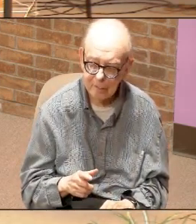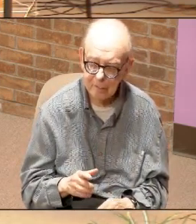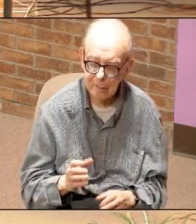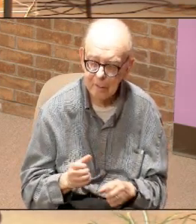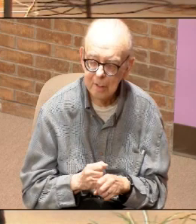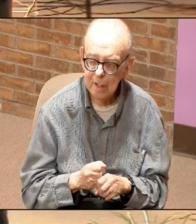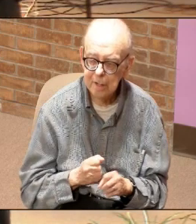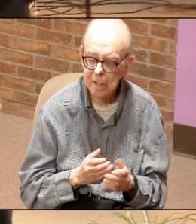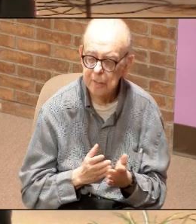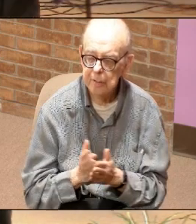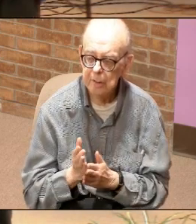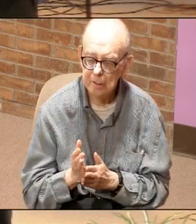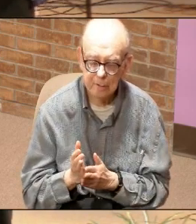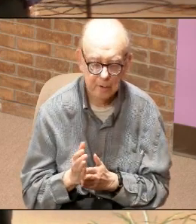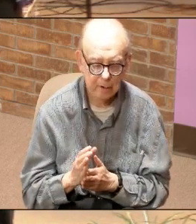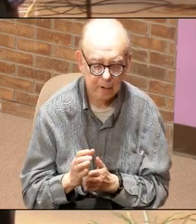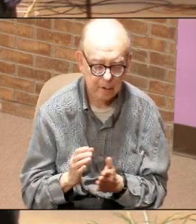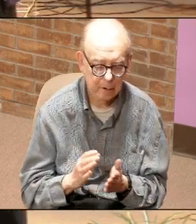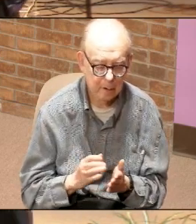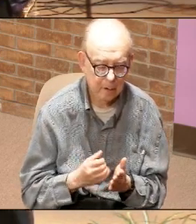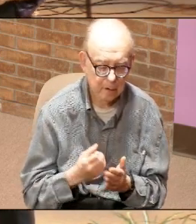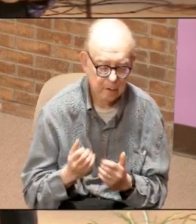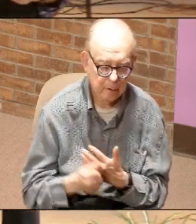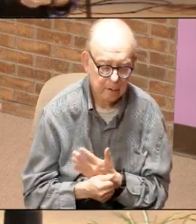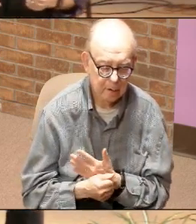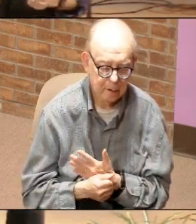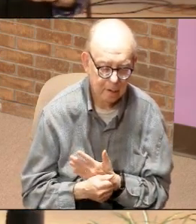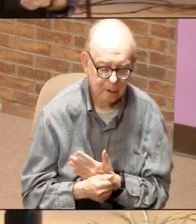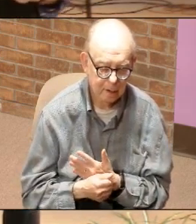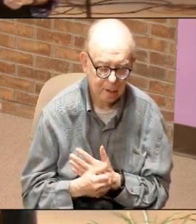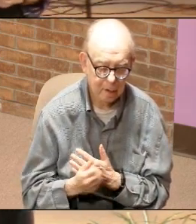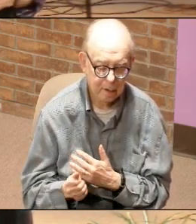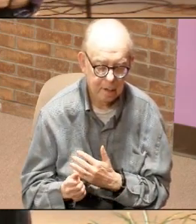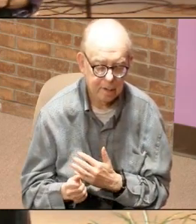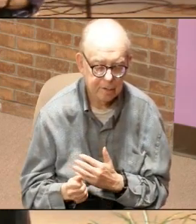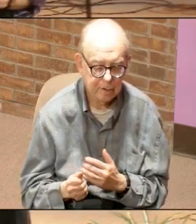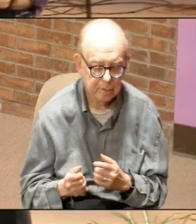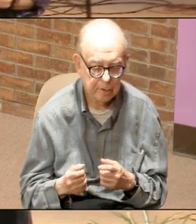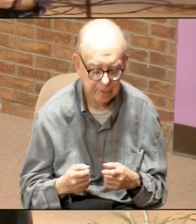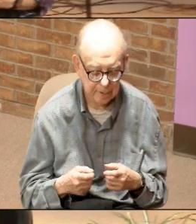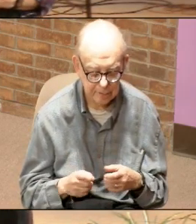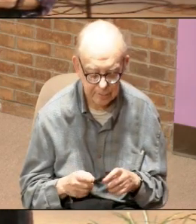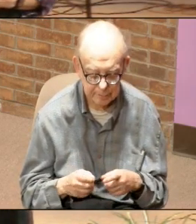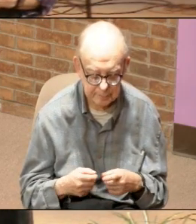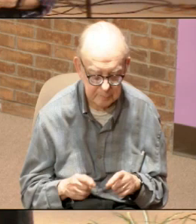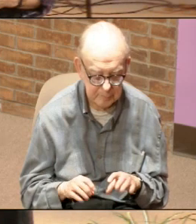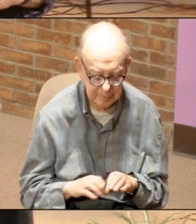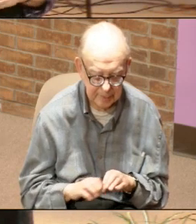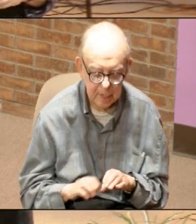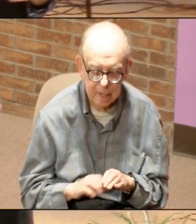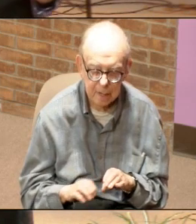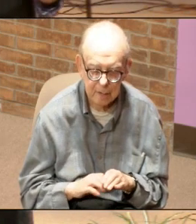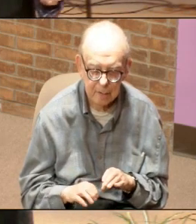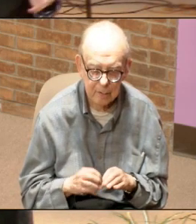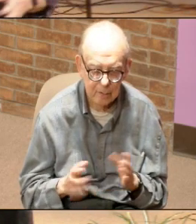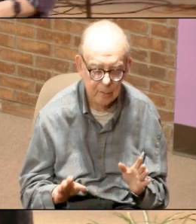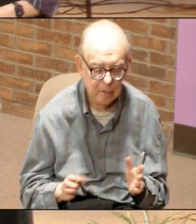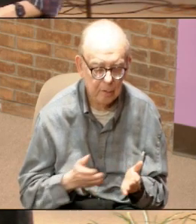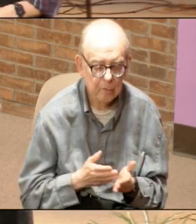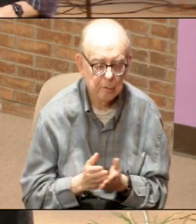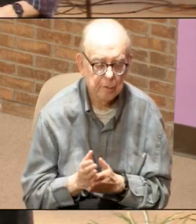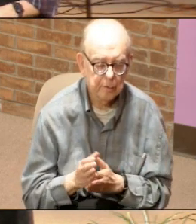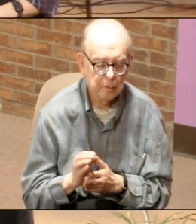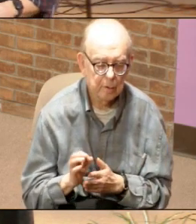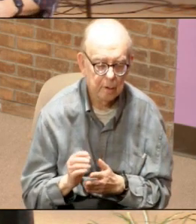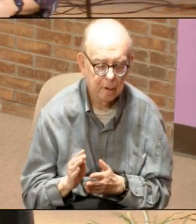I got through January the 10th's emails, and we're already through